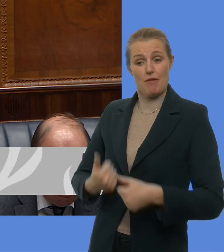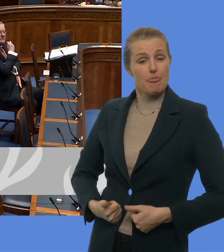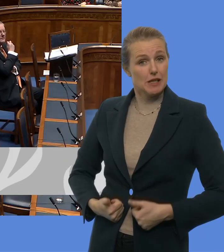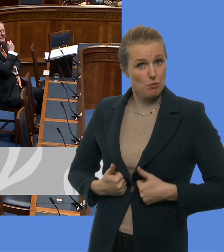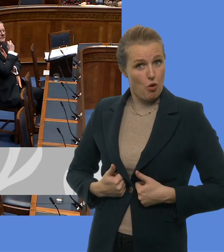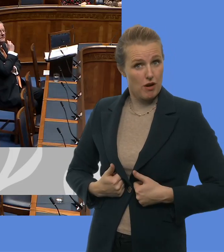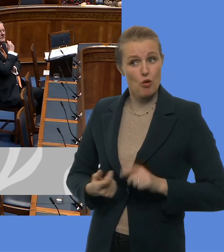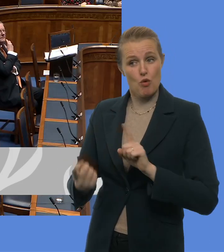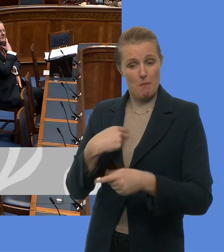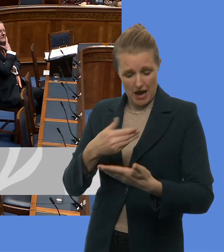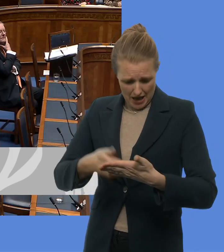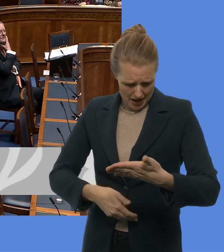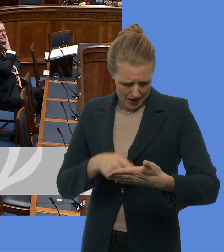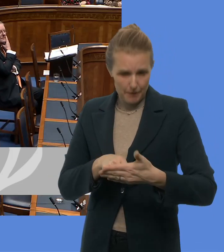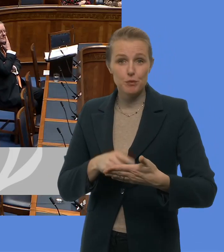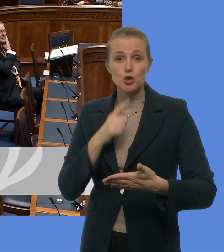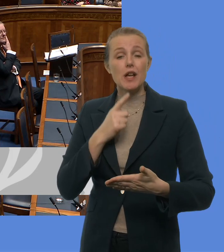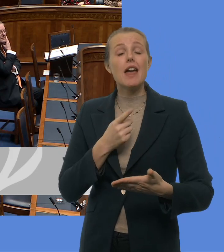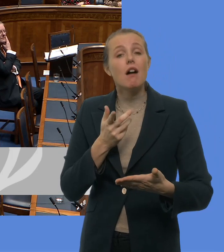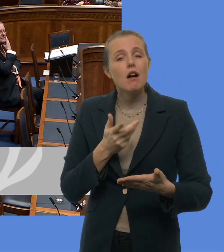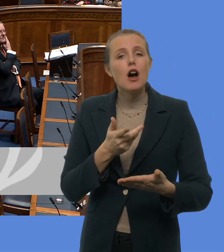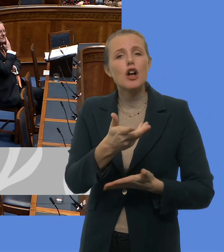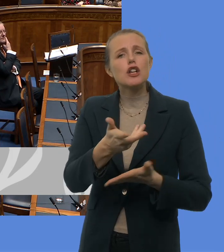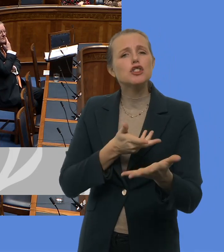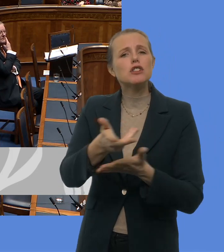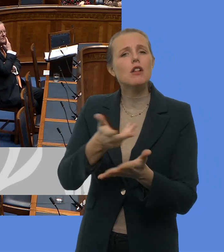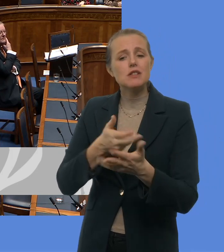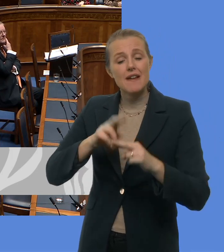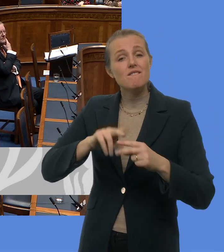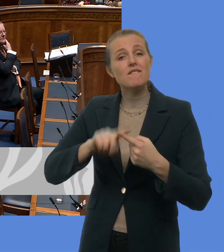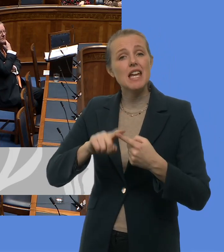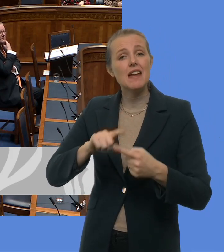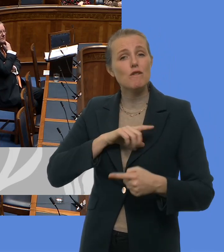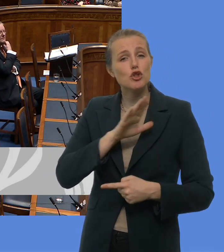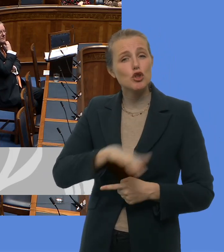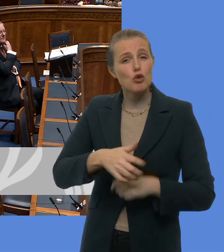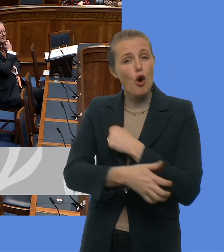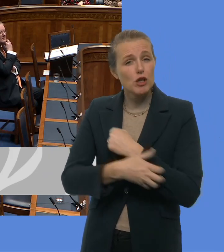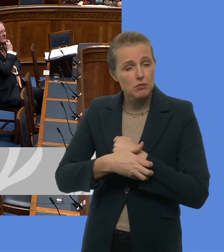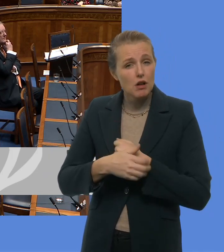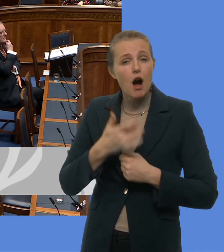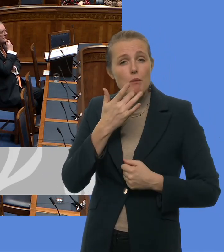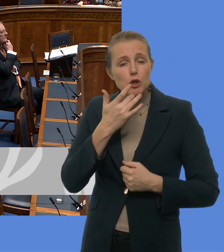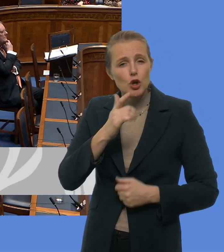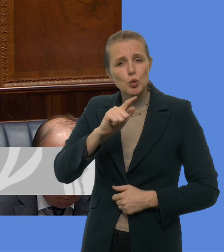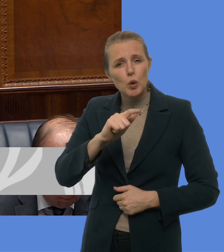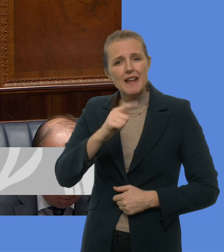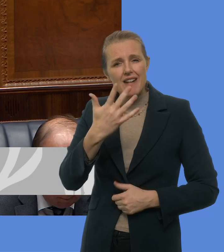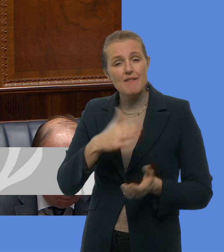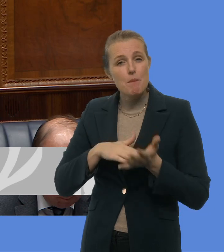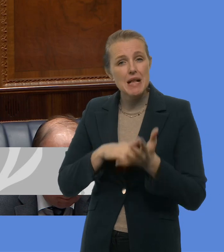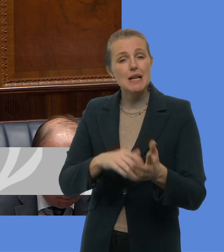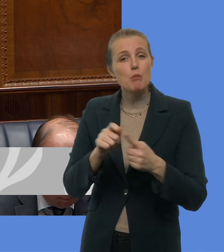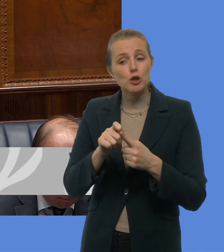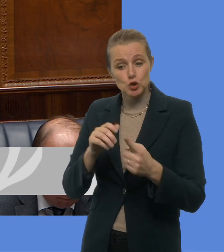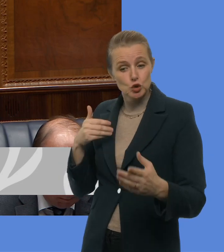morning to say that consultancy fees for the Children's Hospital is in the region of £25 million so